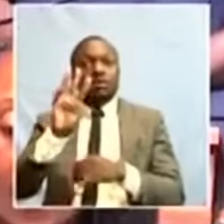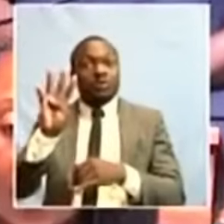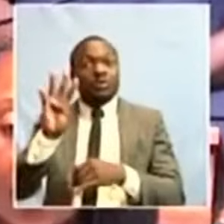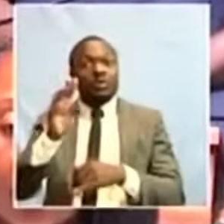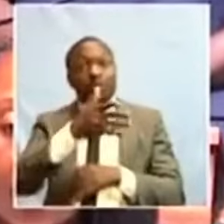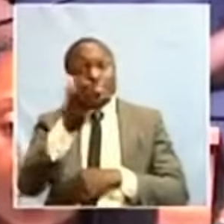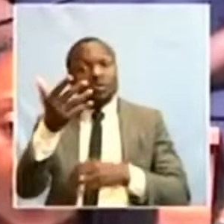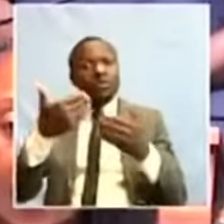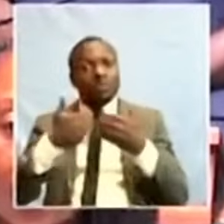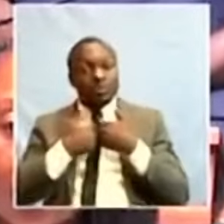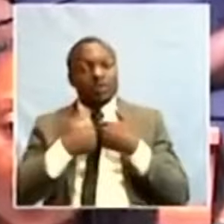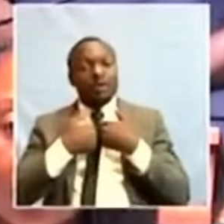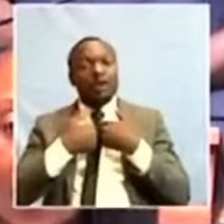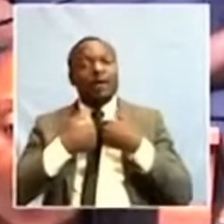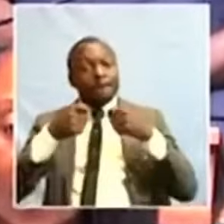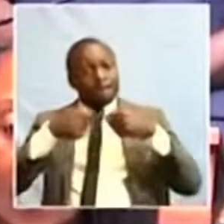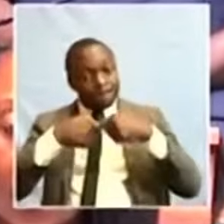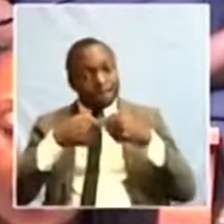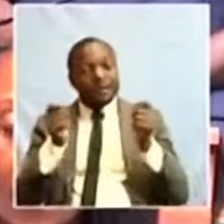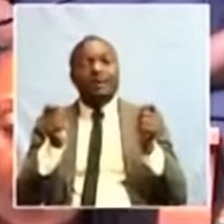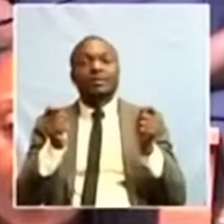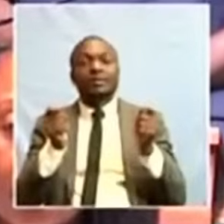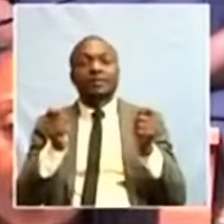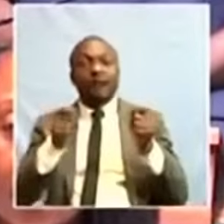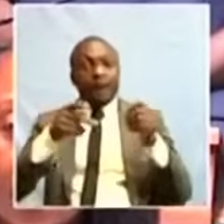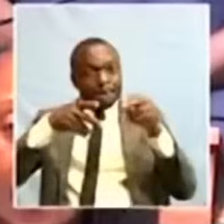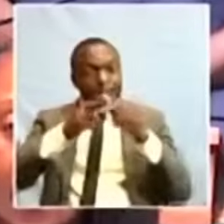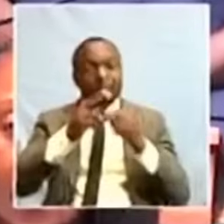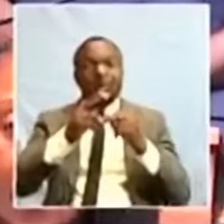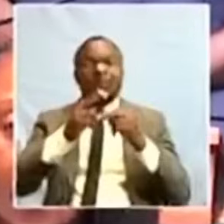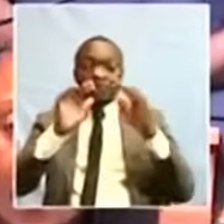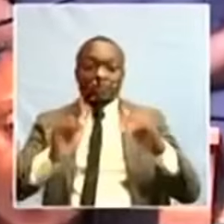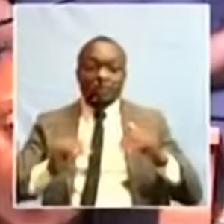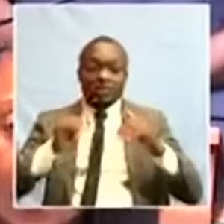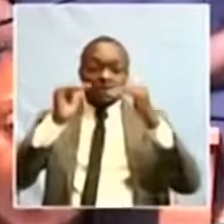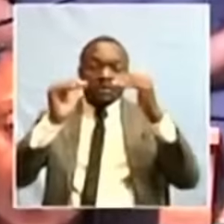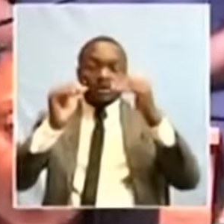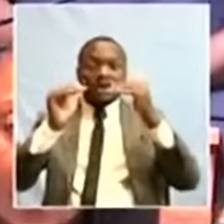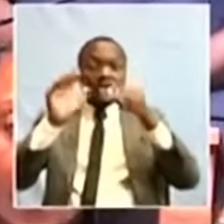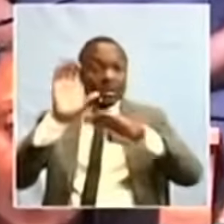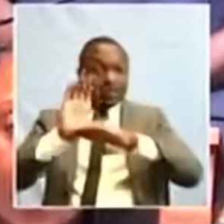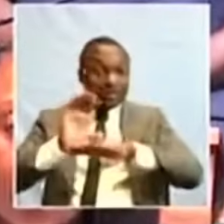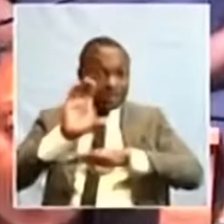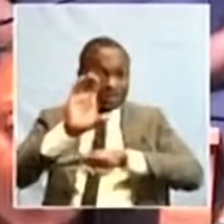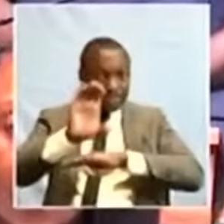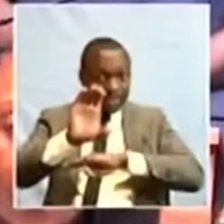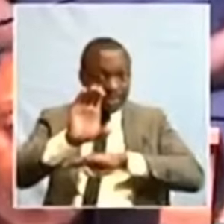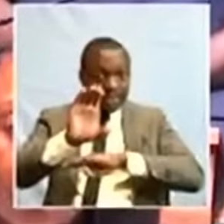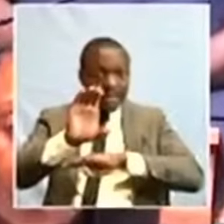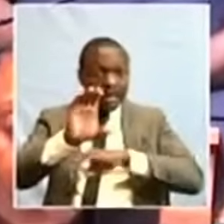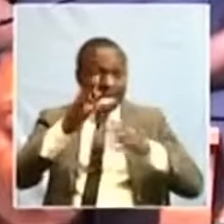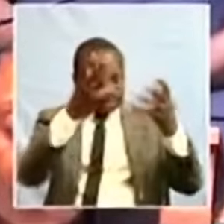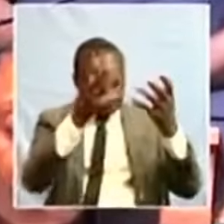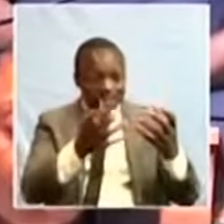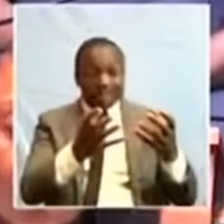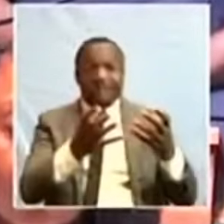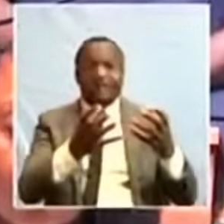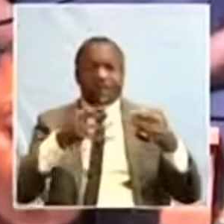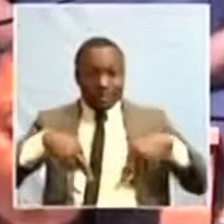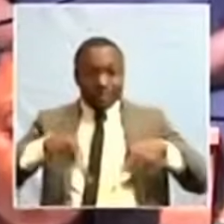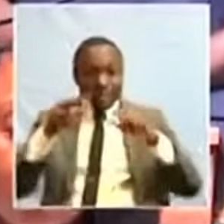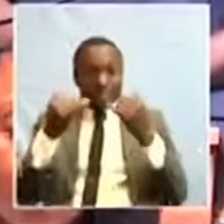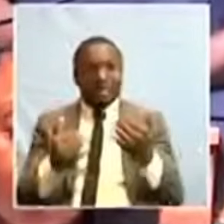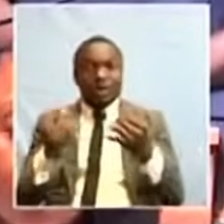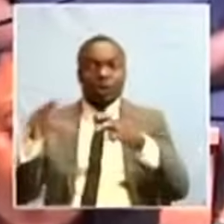a groundbreaking ceremony for the upgrading of the Chipata-Chadiza road to bituminous standard. Now that we